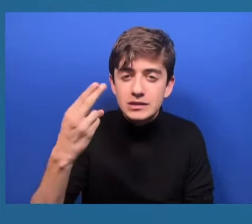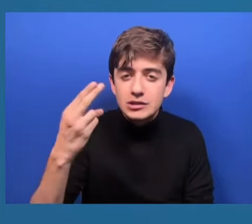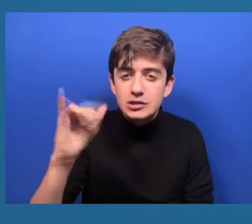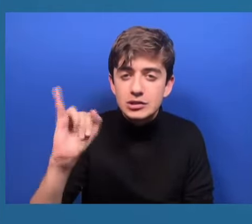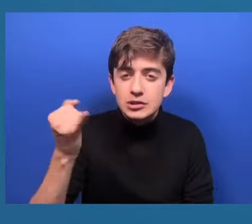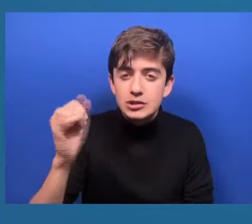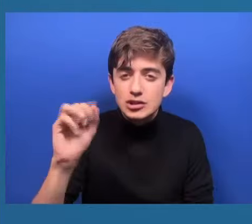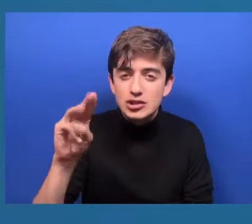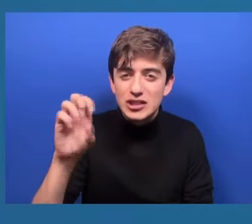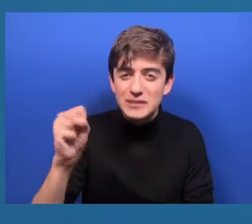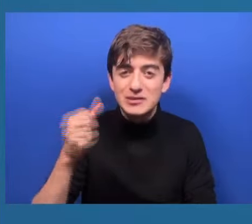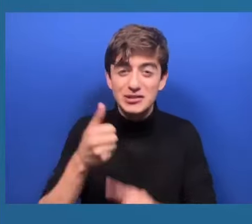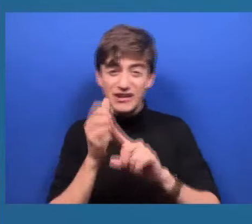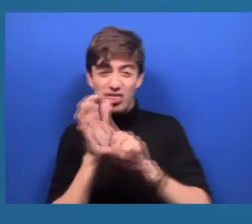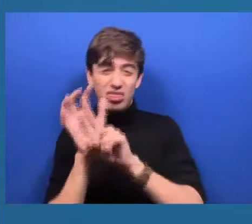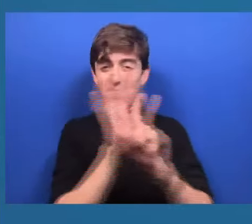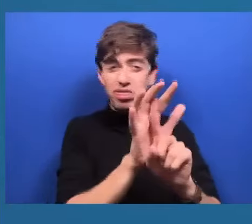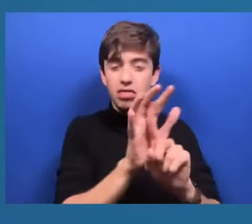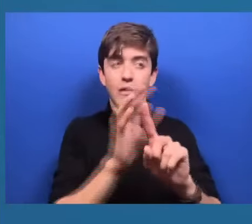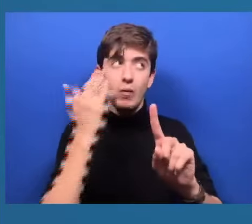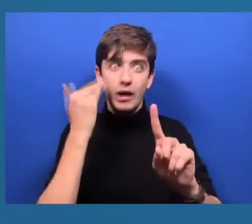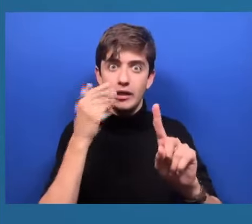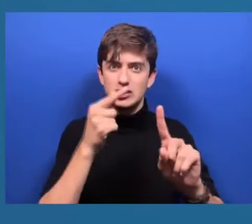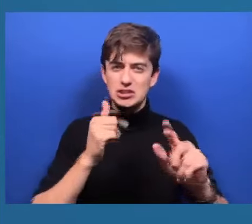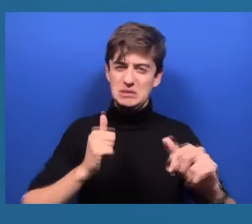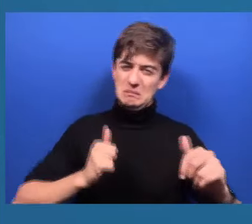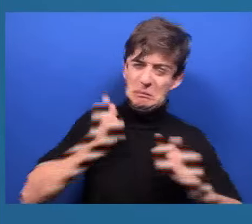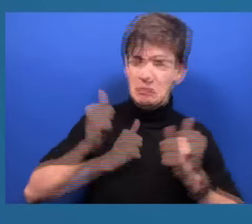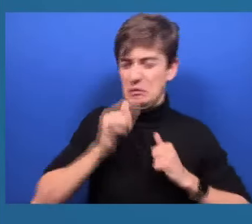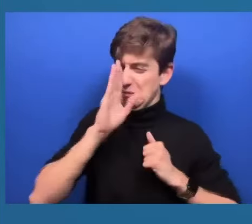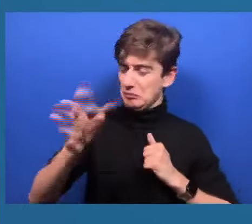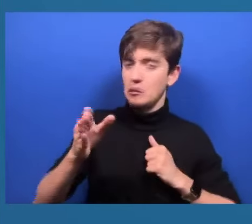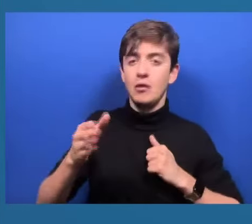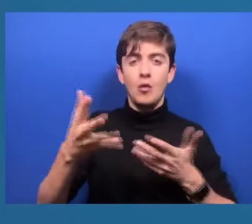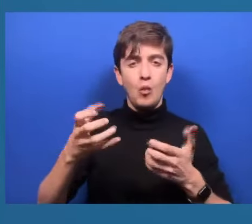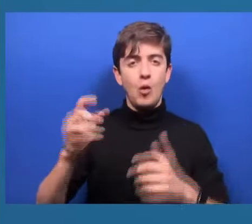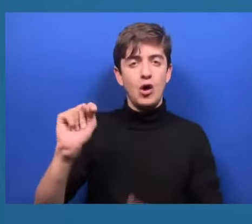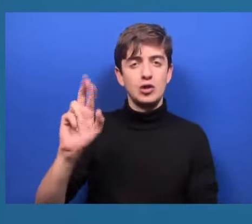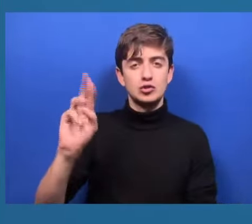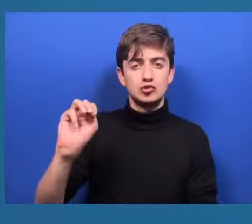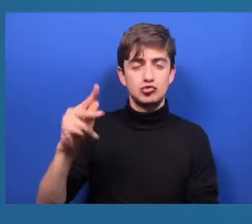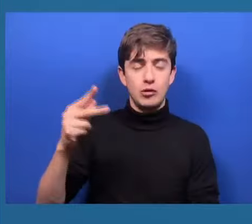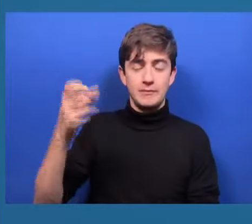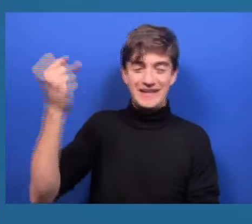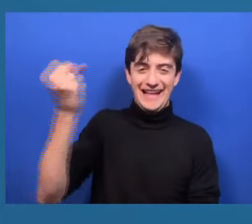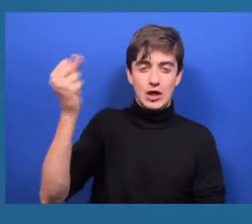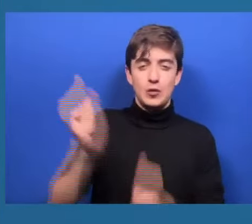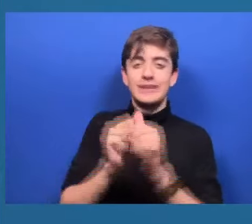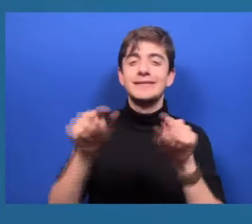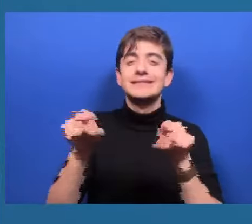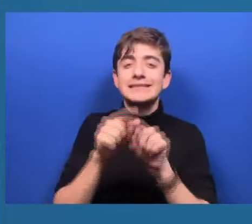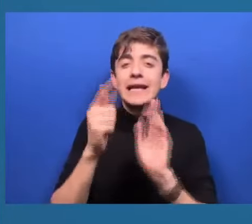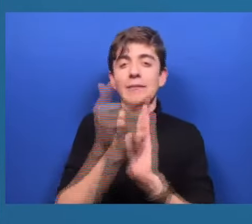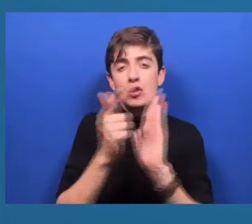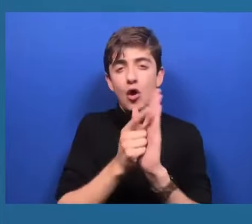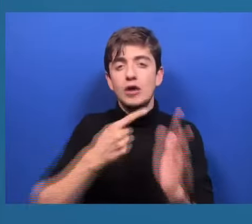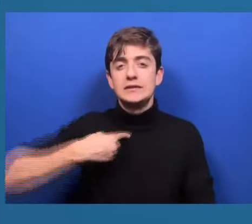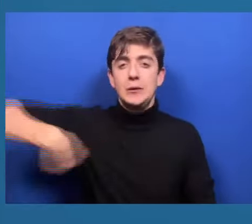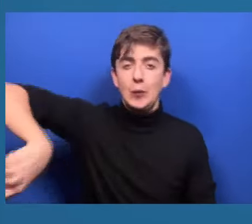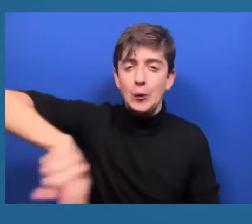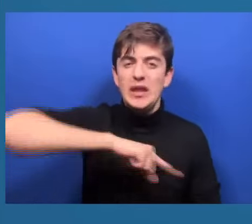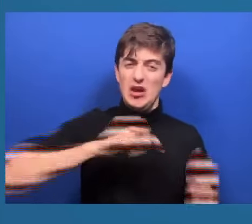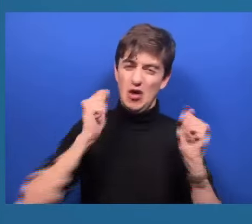being attacked because she had the audacity to hold Donald Trump to the same laws that each and every New Yorker should be held to.